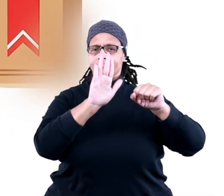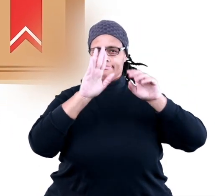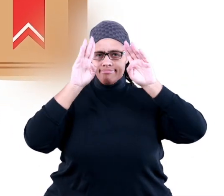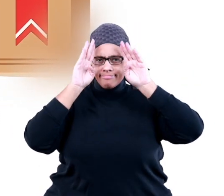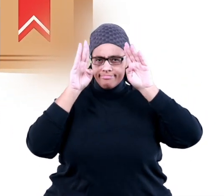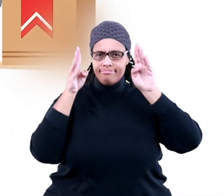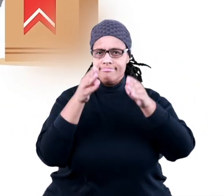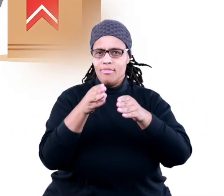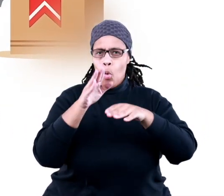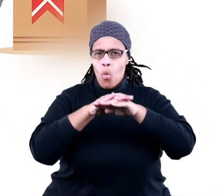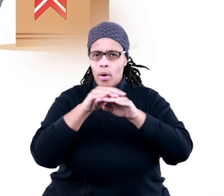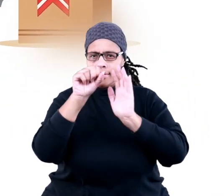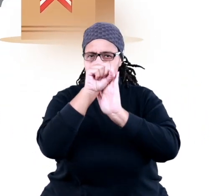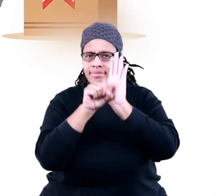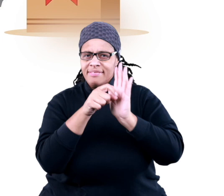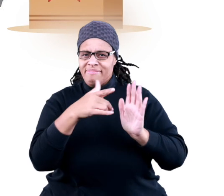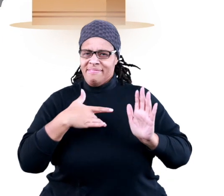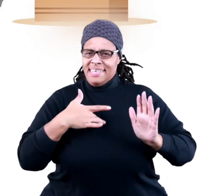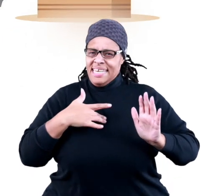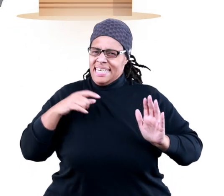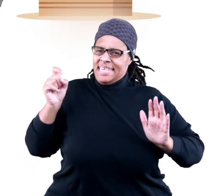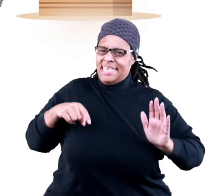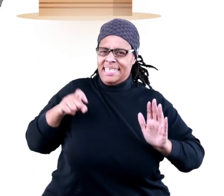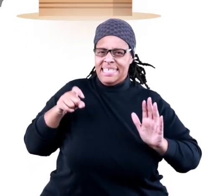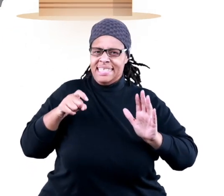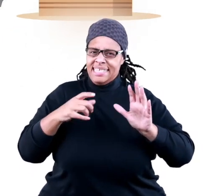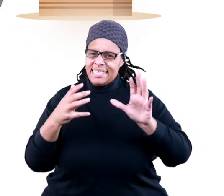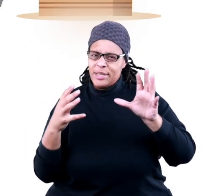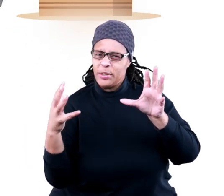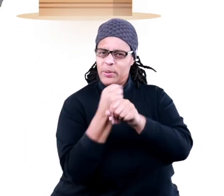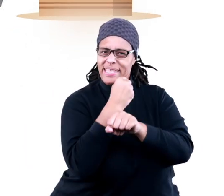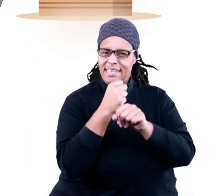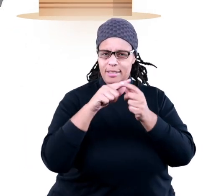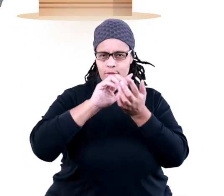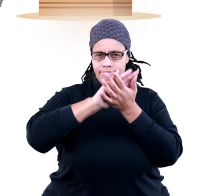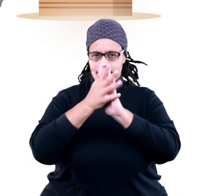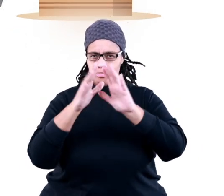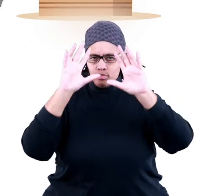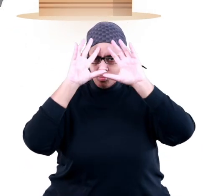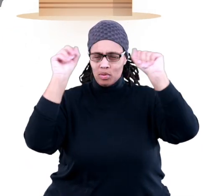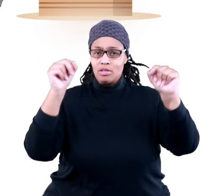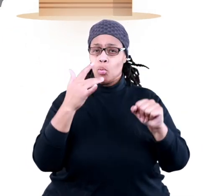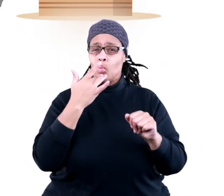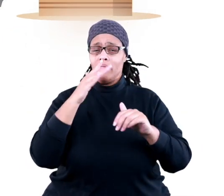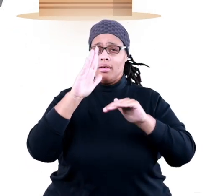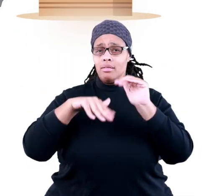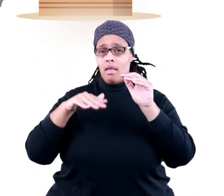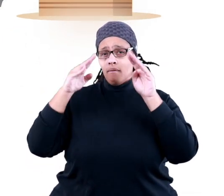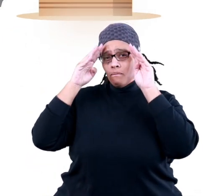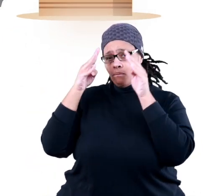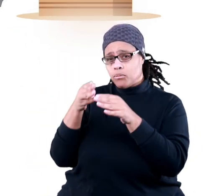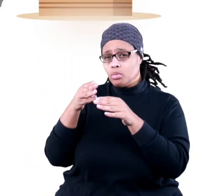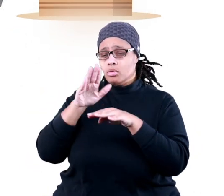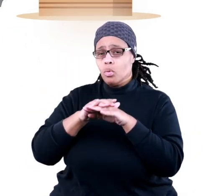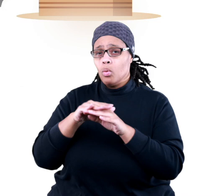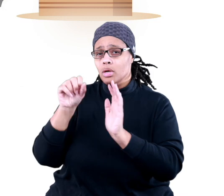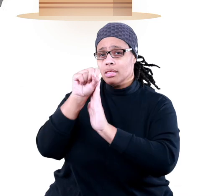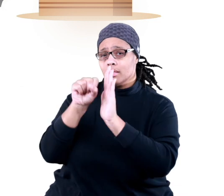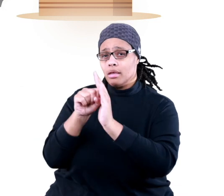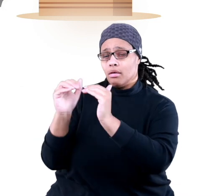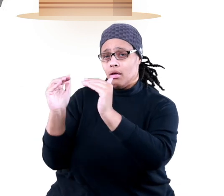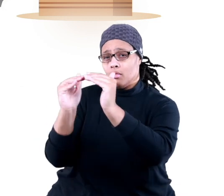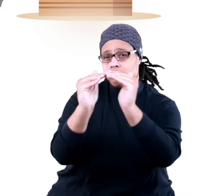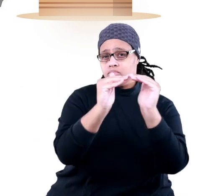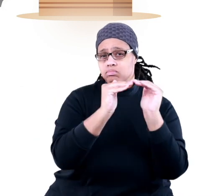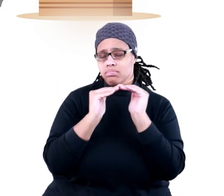often focus their attention on just the states they think they need to win to become president, rather than focusing on all the